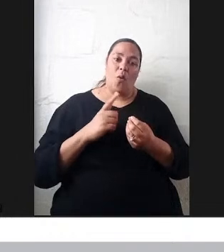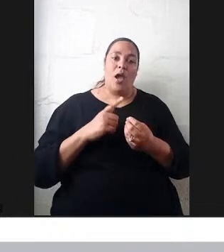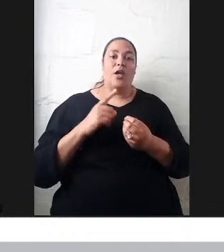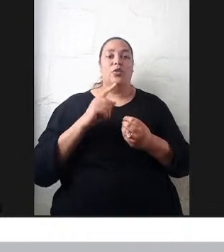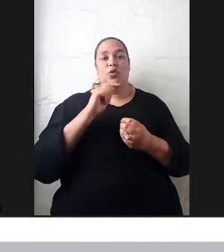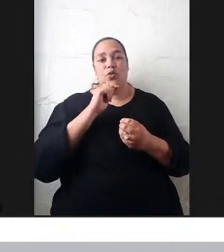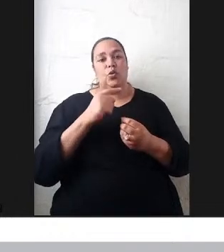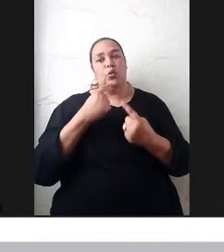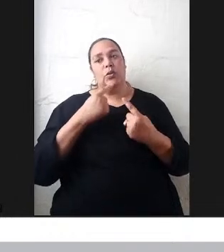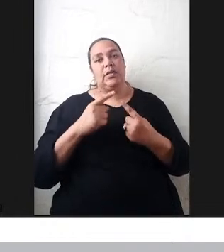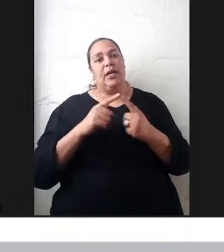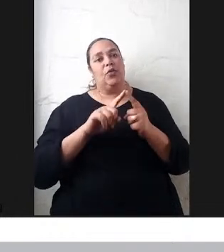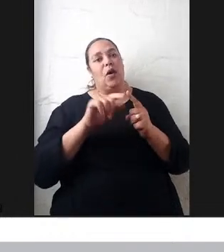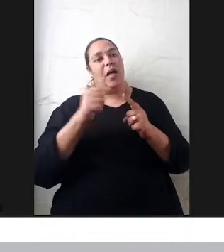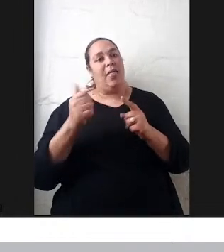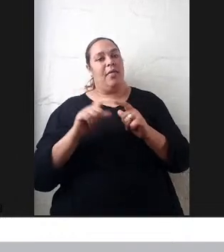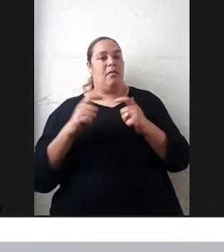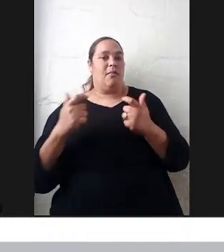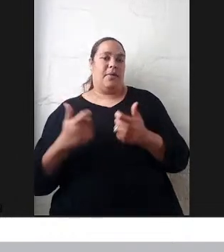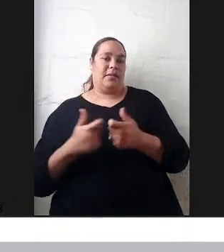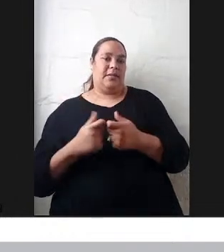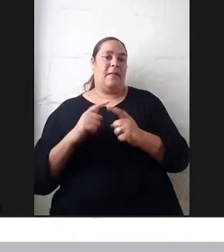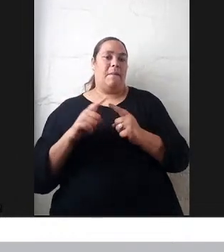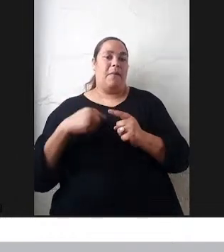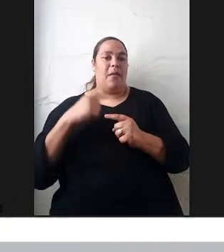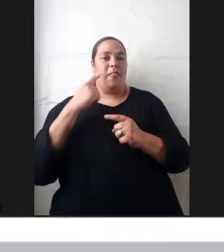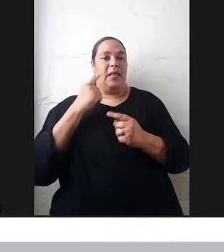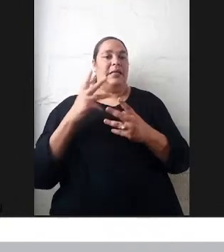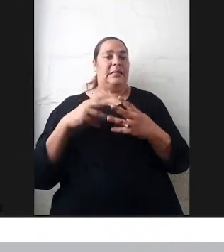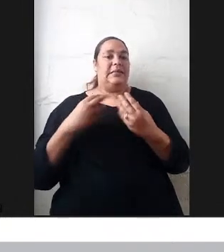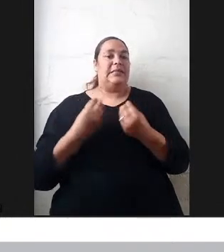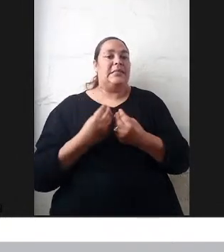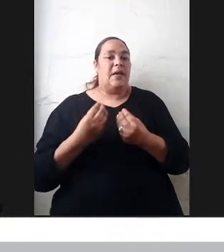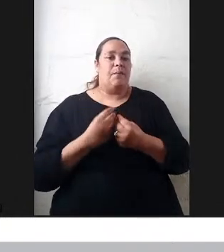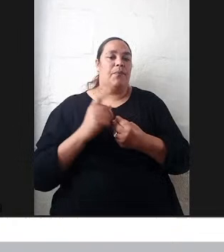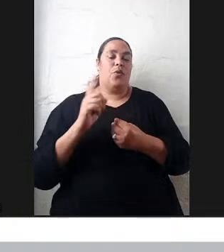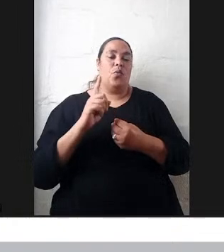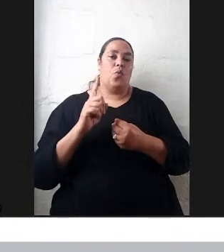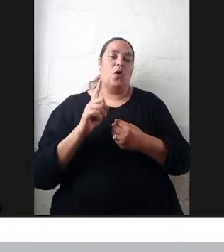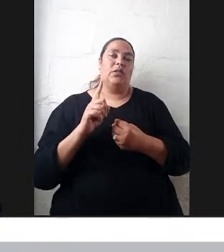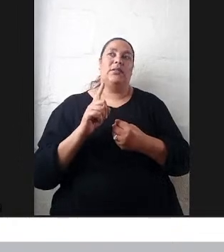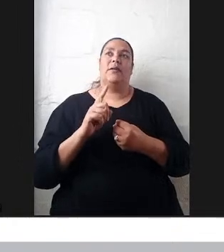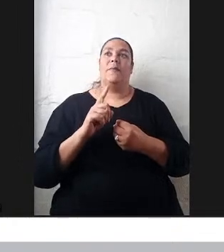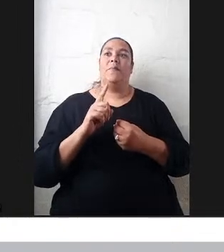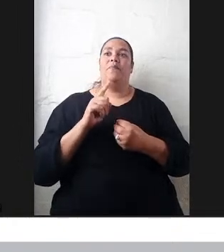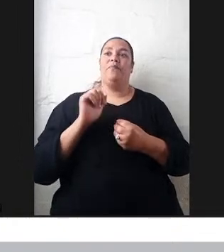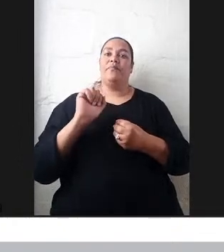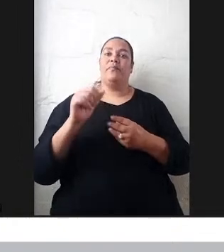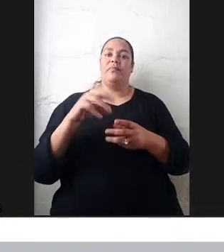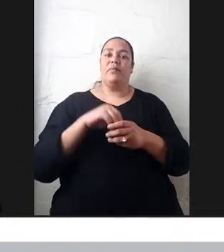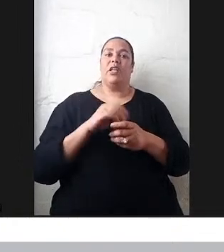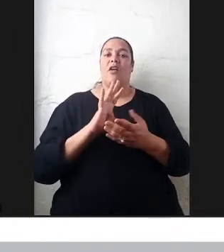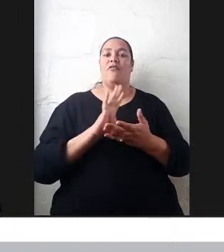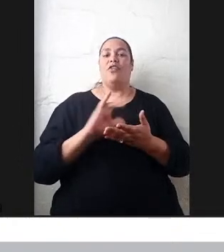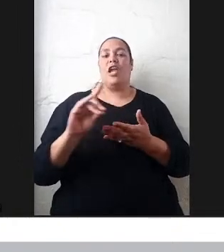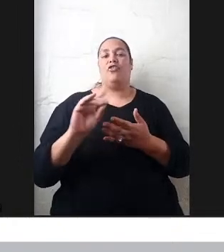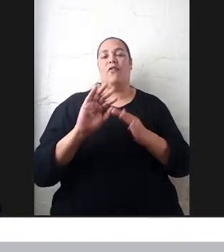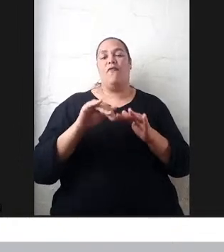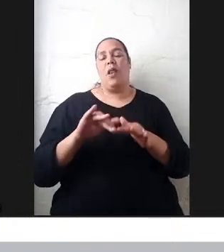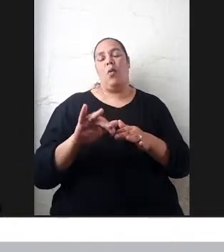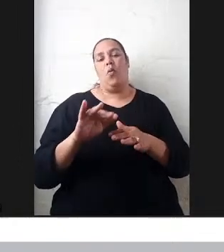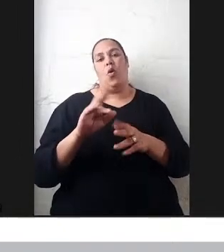other committees, but I think it's something that element of cash flow projecting or